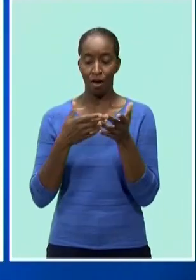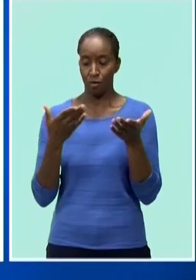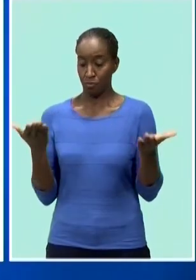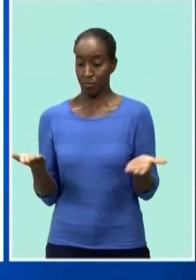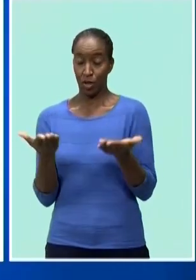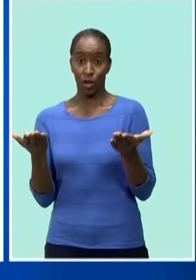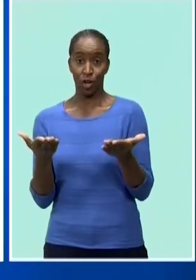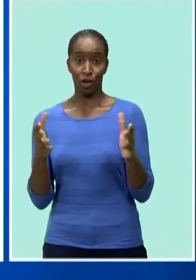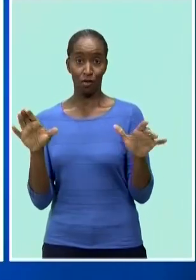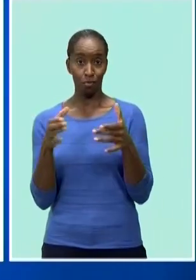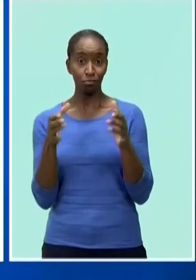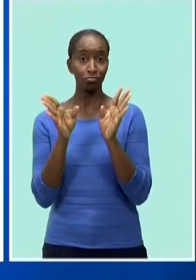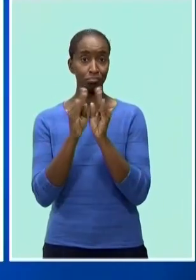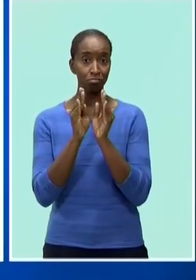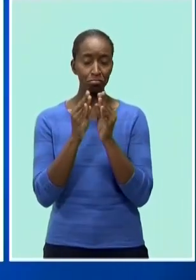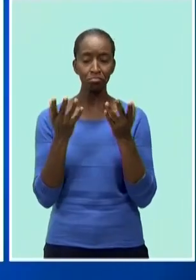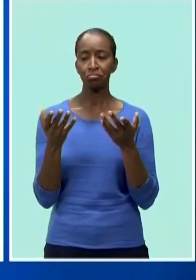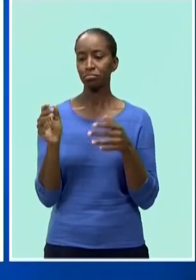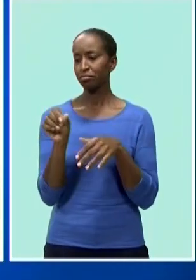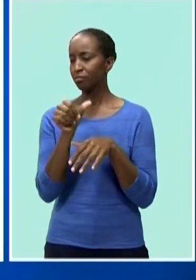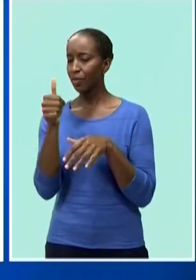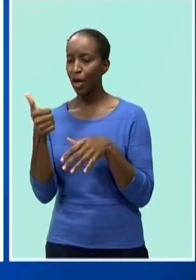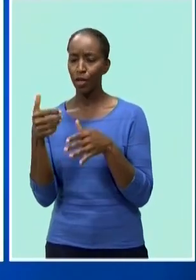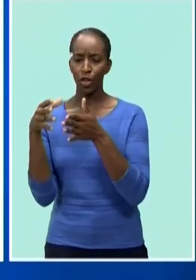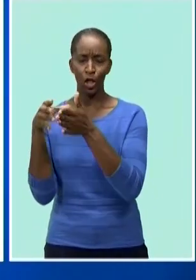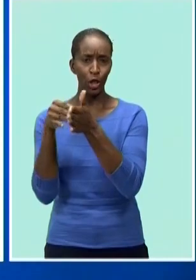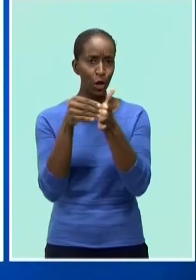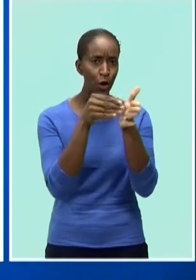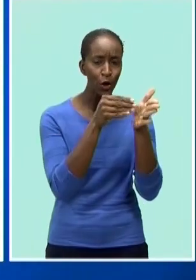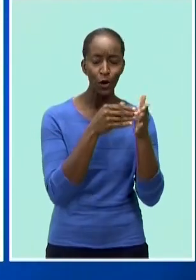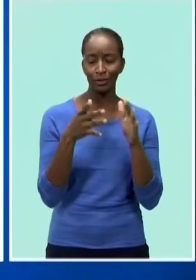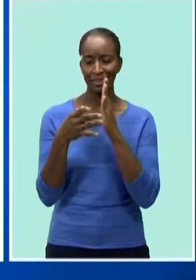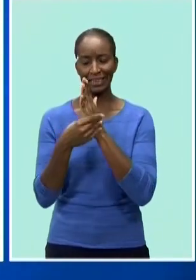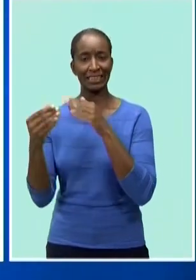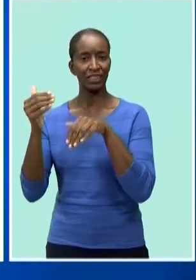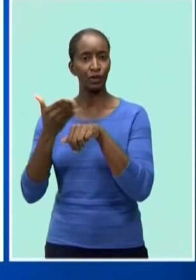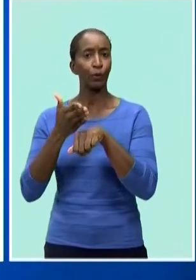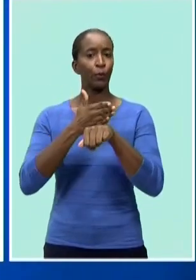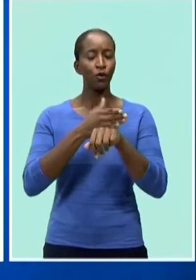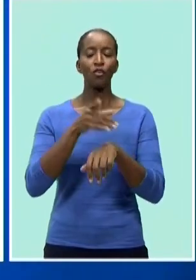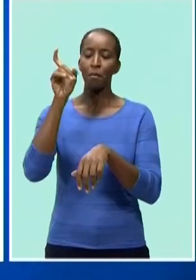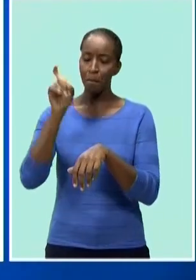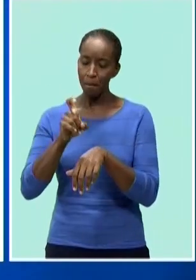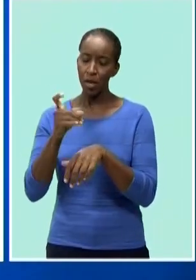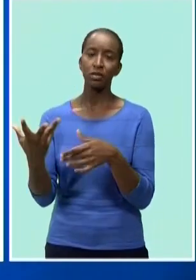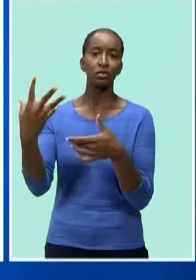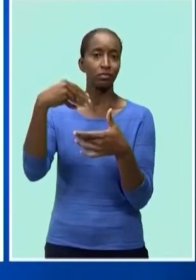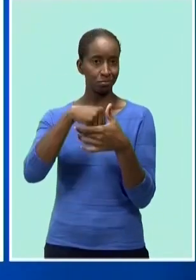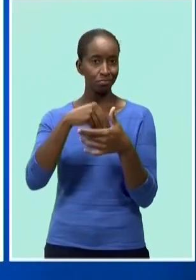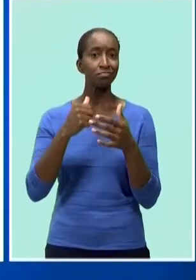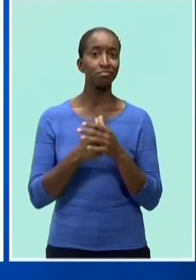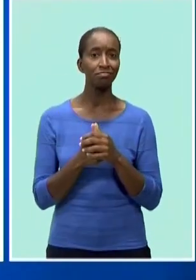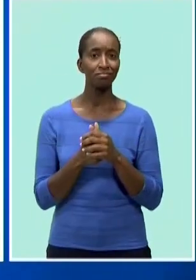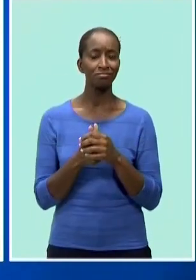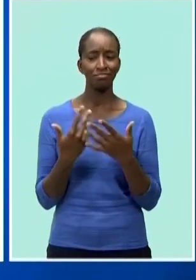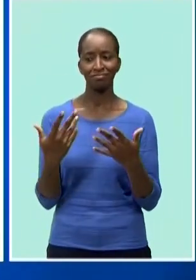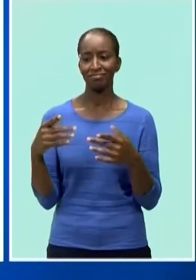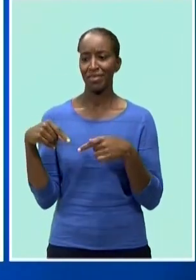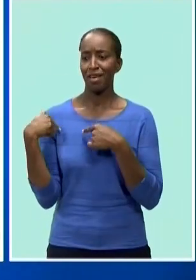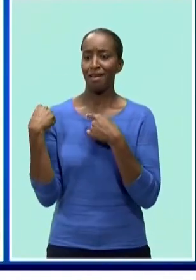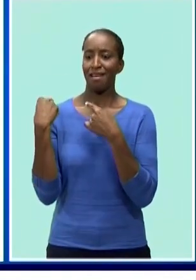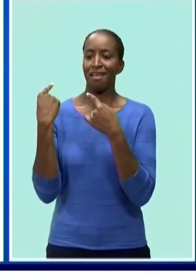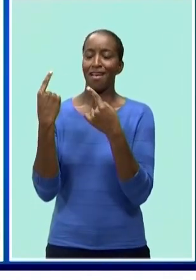continuing professional development, mandatory. Although it seems as though it has been a long time in waiting,